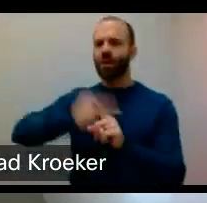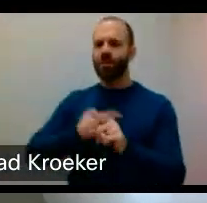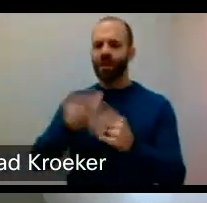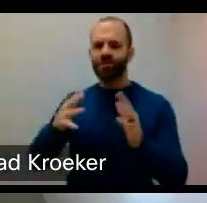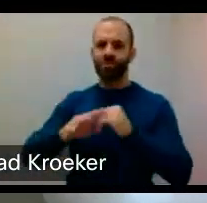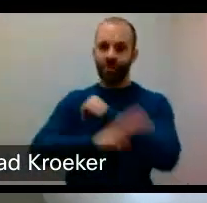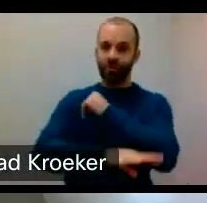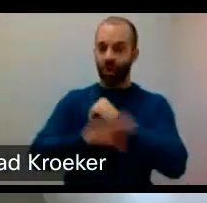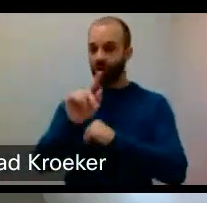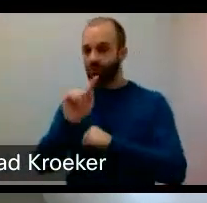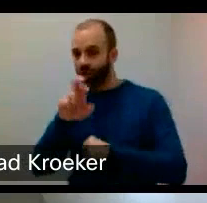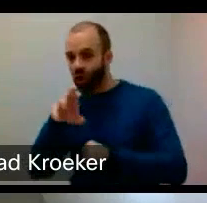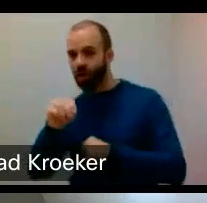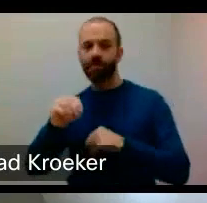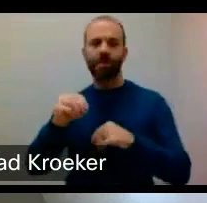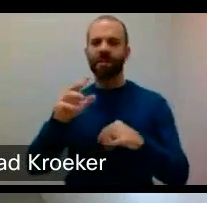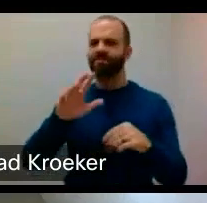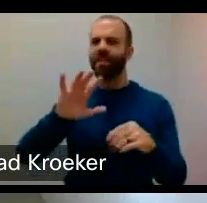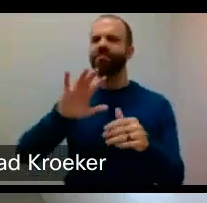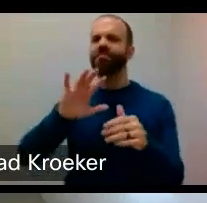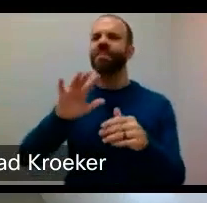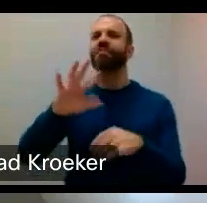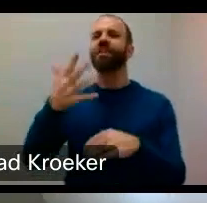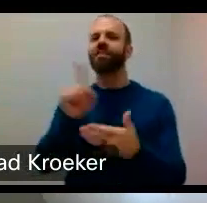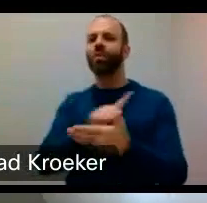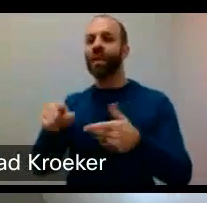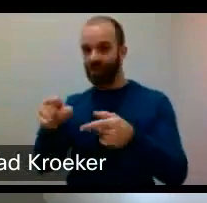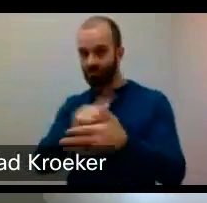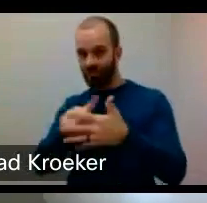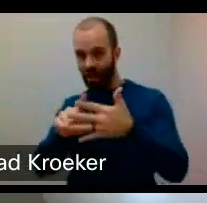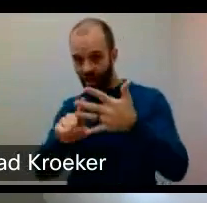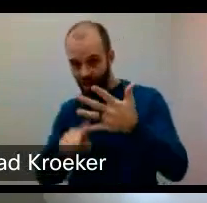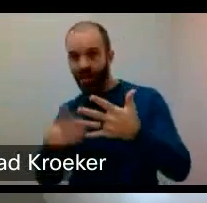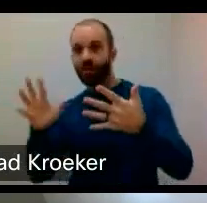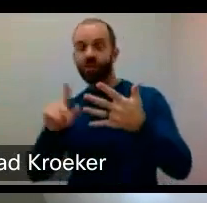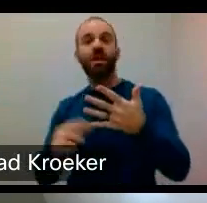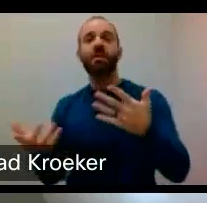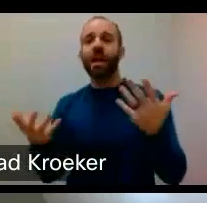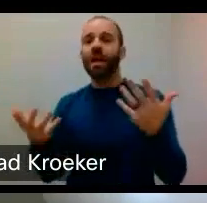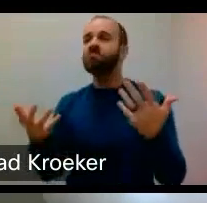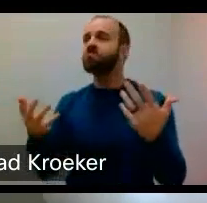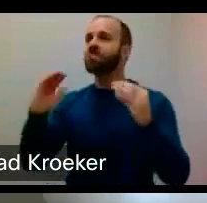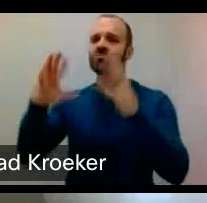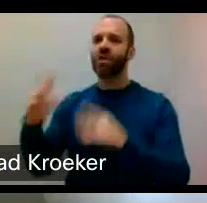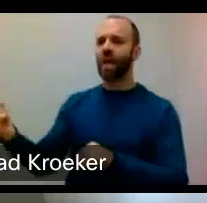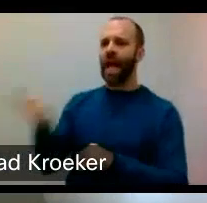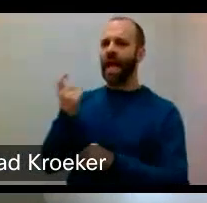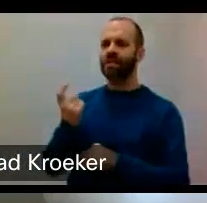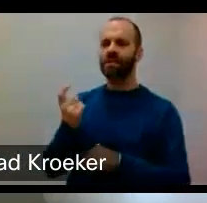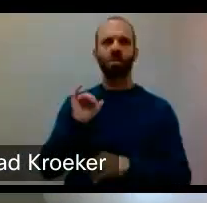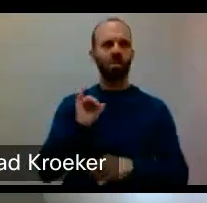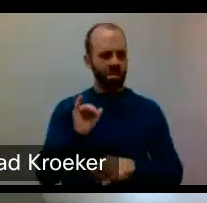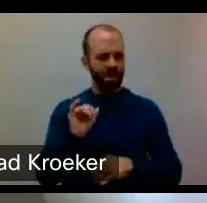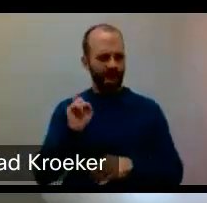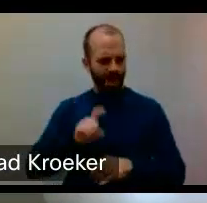5th week of your fall term, and you may have been asked to do something like this. You may have been asked to think back on